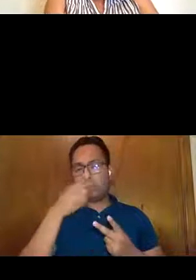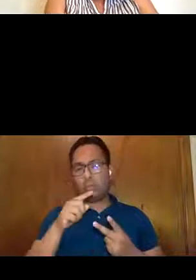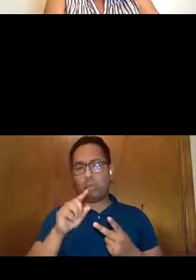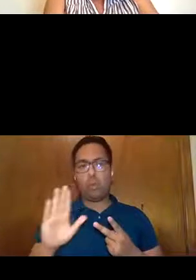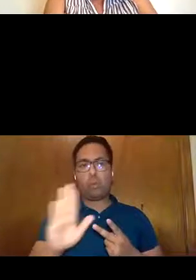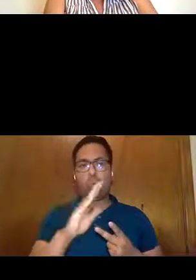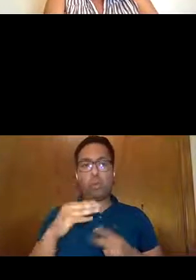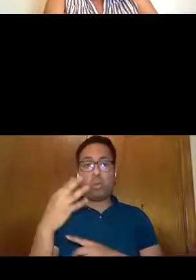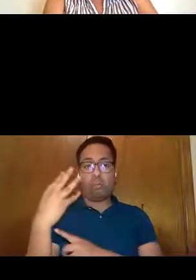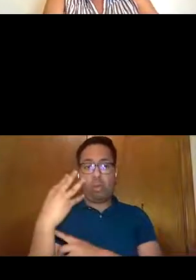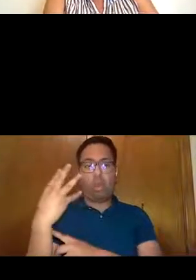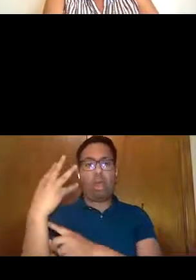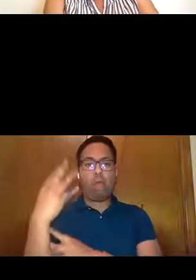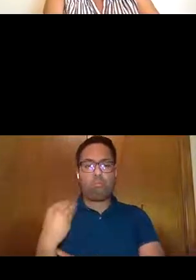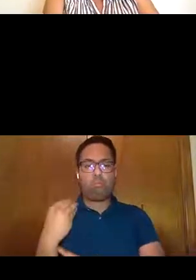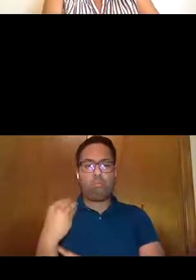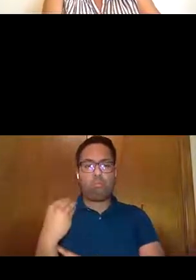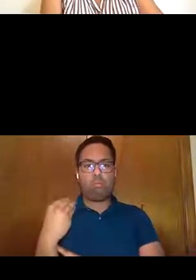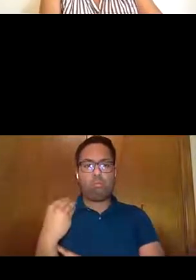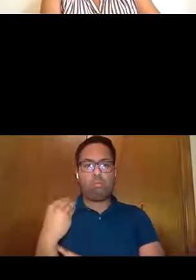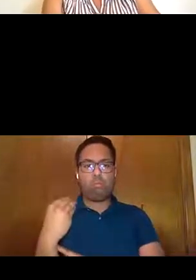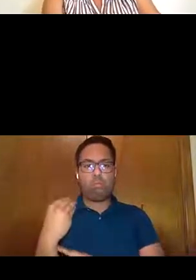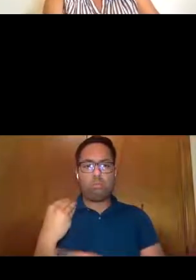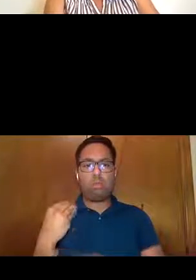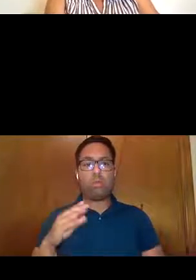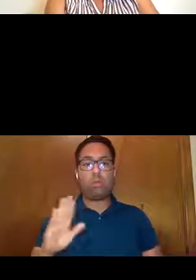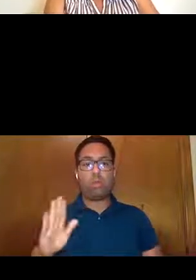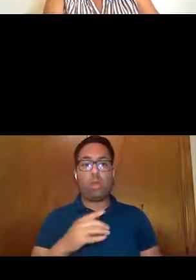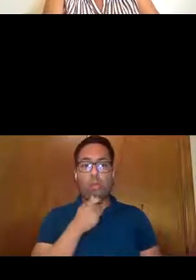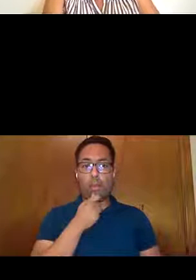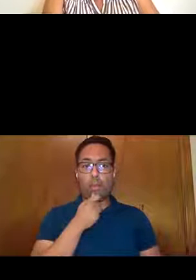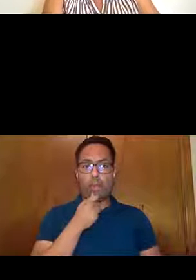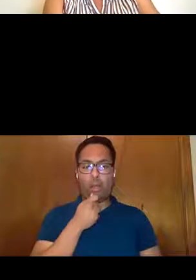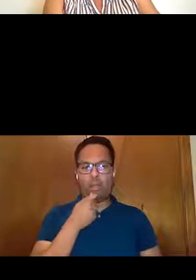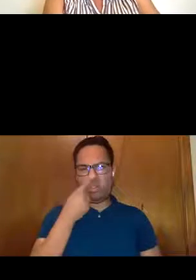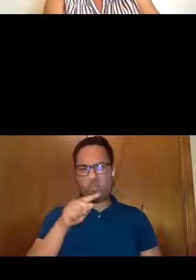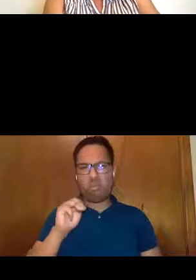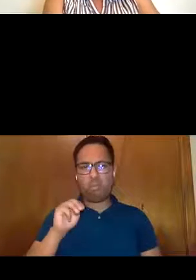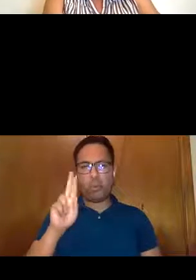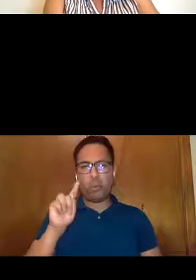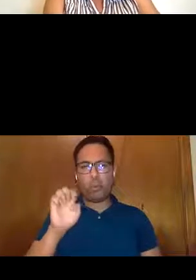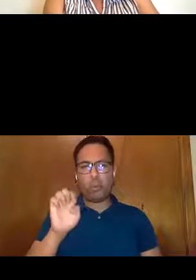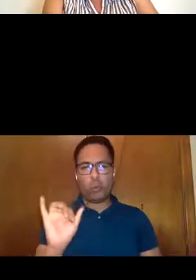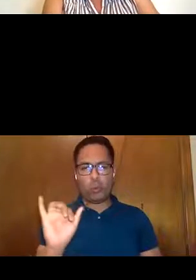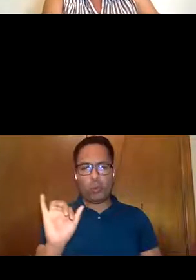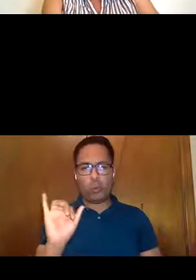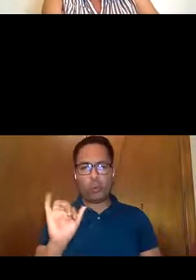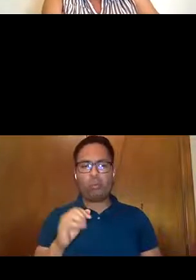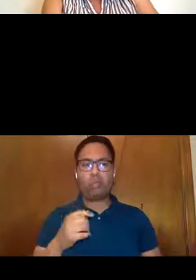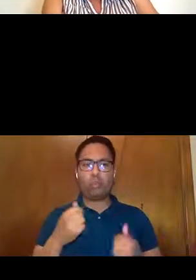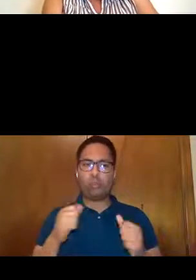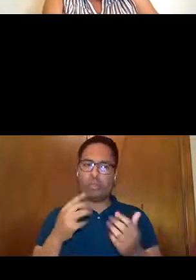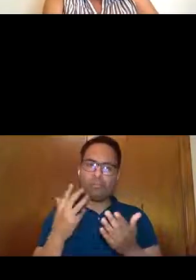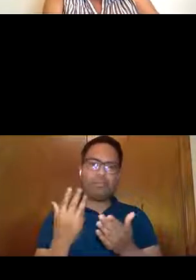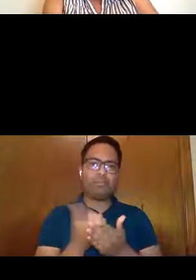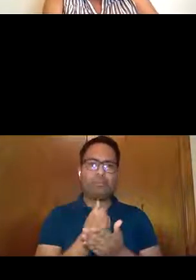your video if it's on, and make sure your microphone is muted so that we're able to maximize connectivity